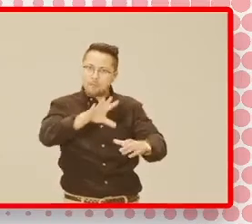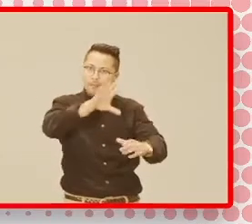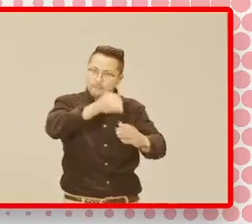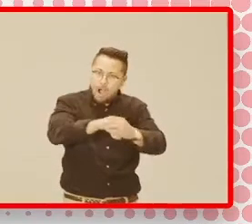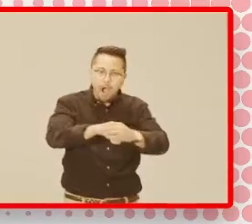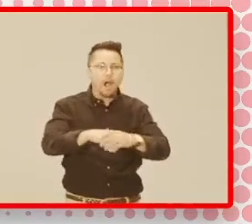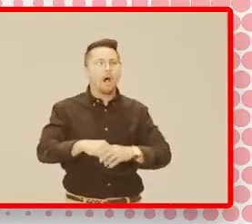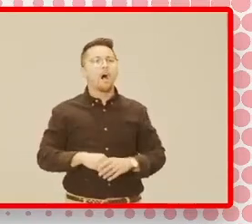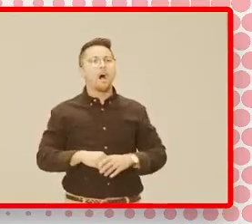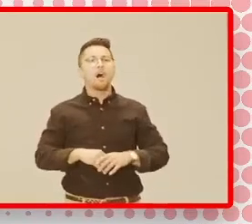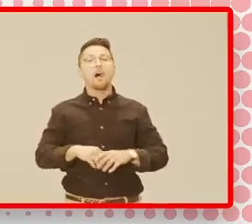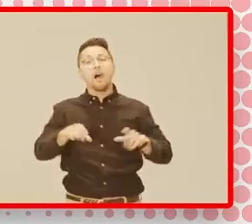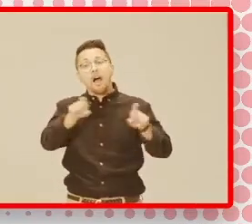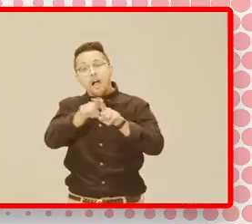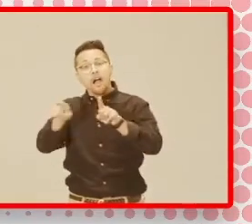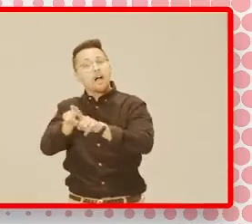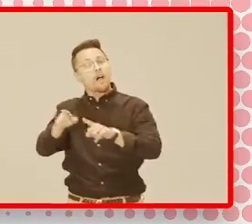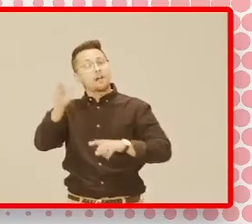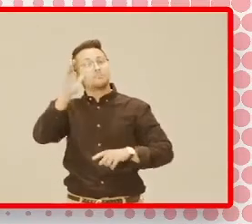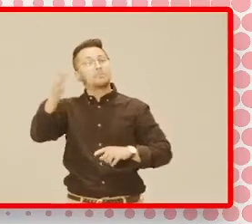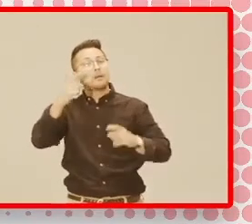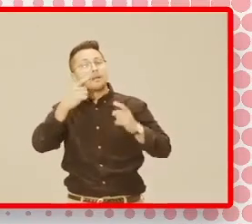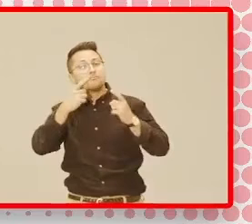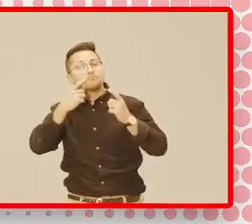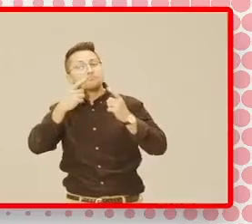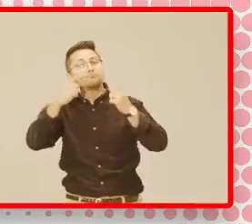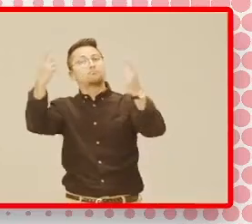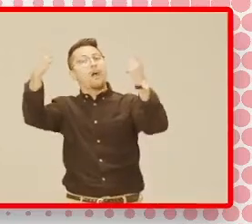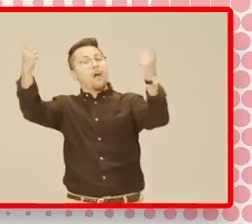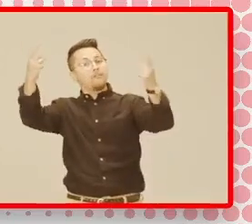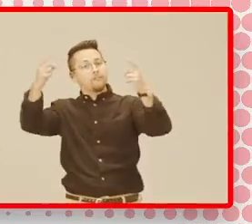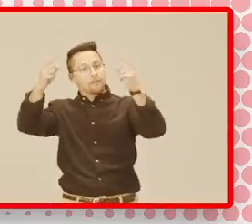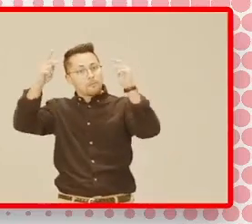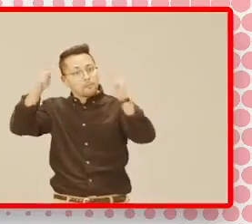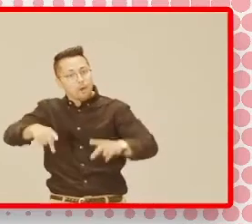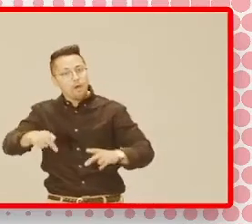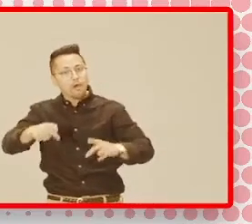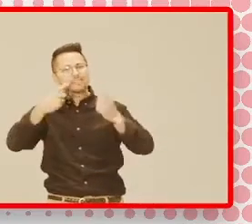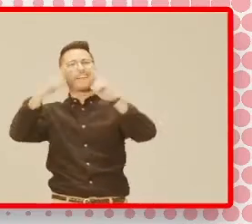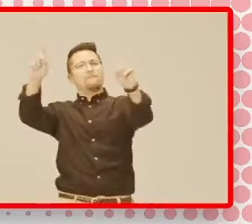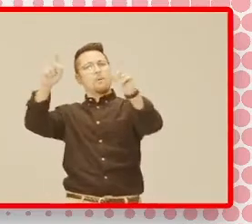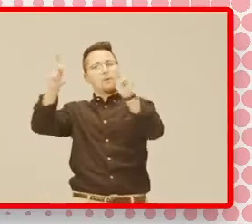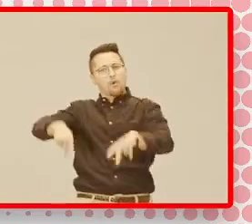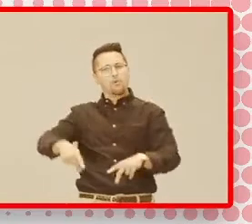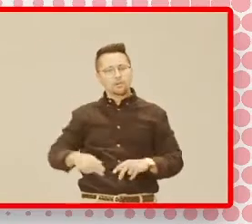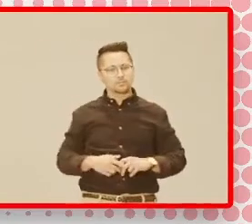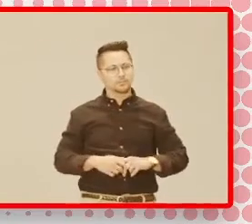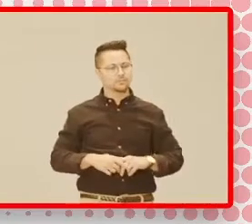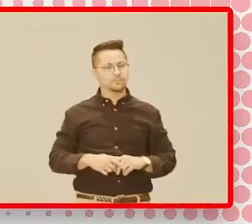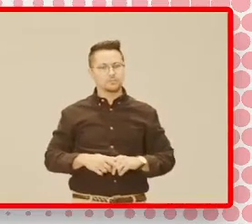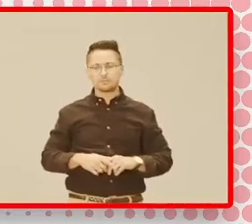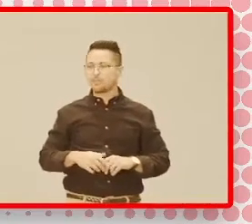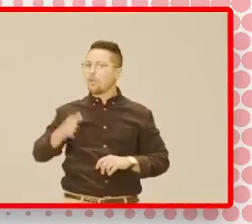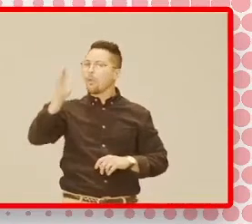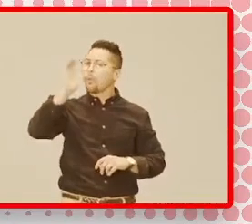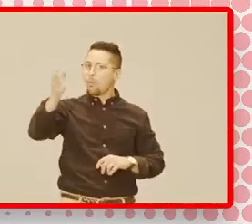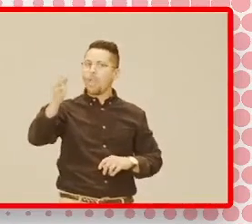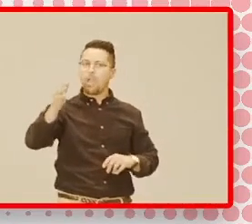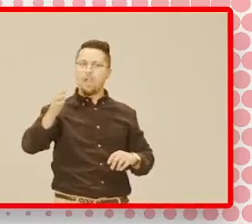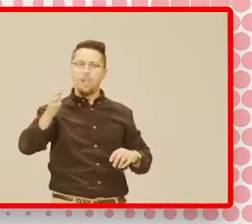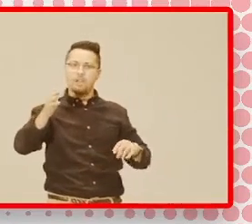successful public speaker, you will have a